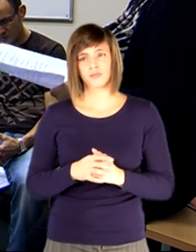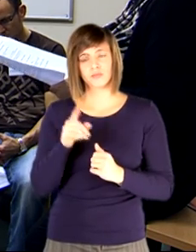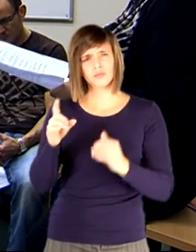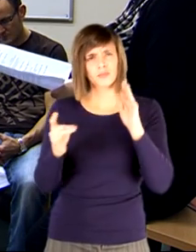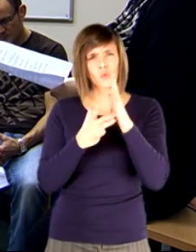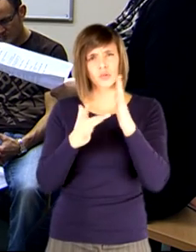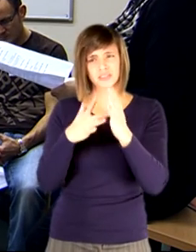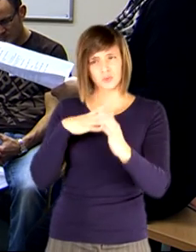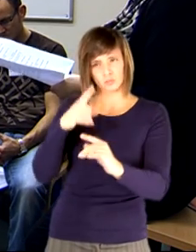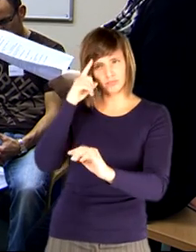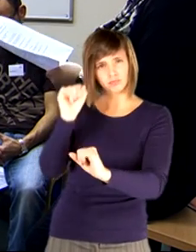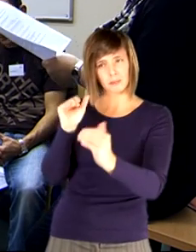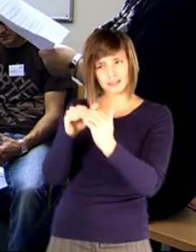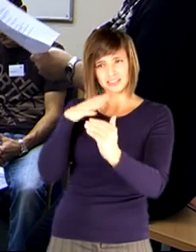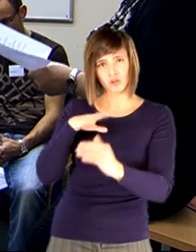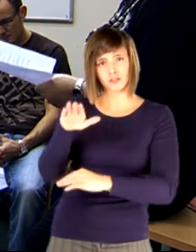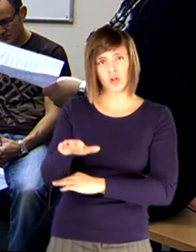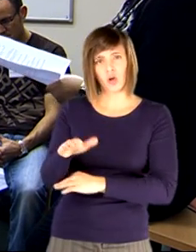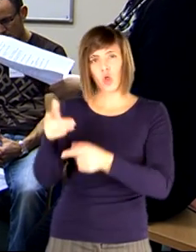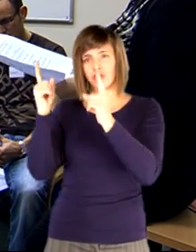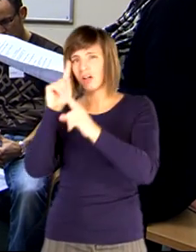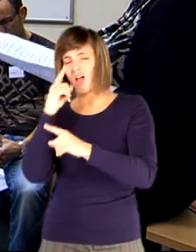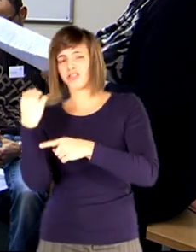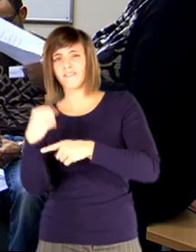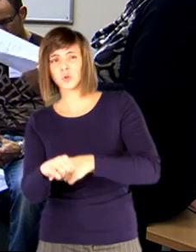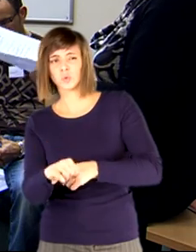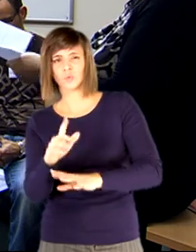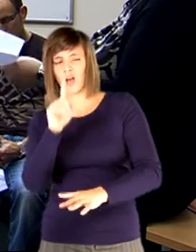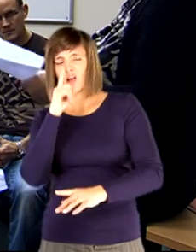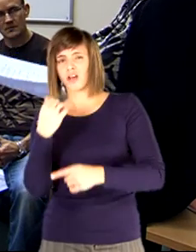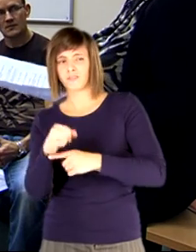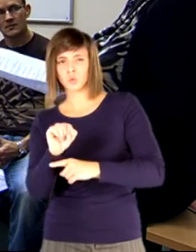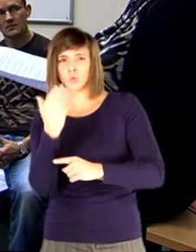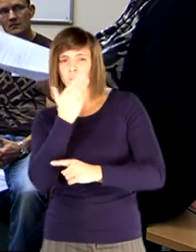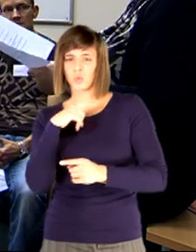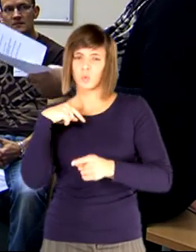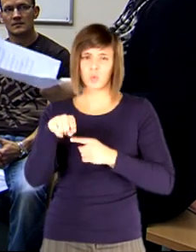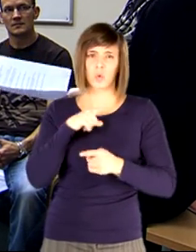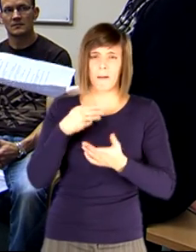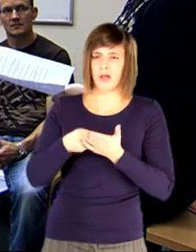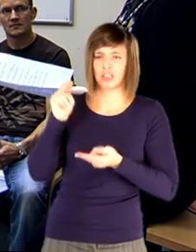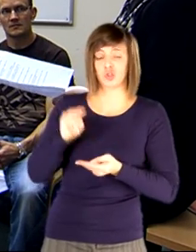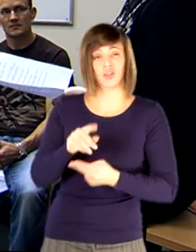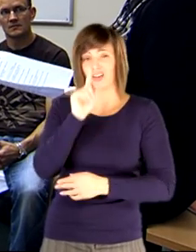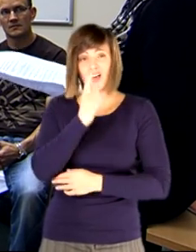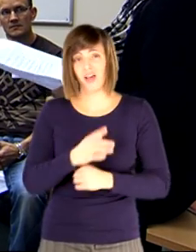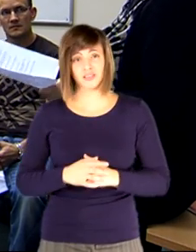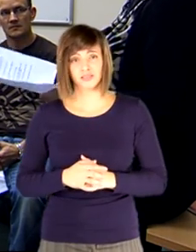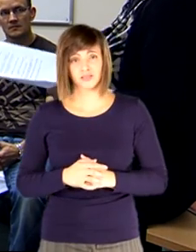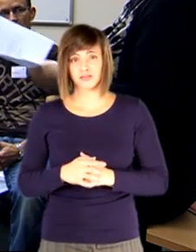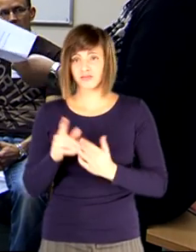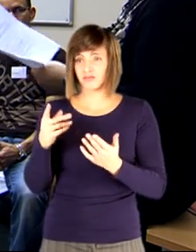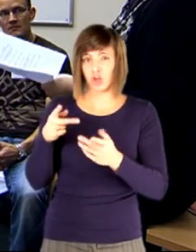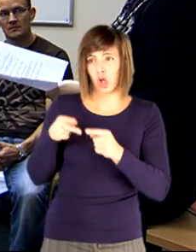That's really important. So the local authority can't say to you, we can't let you have this school this year because we're short of money. It's